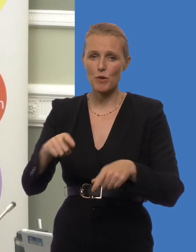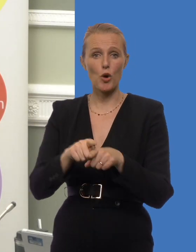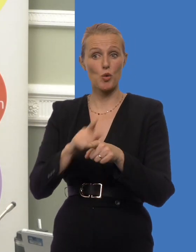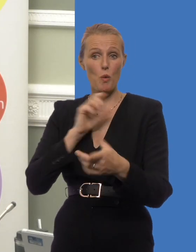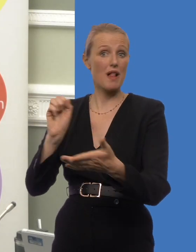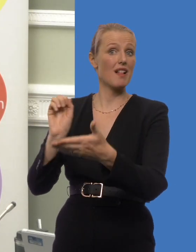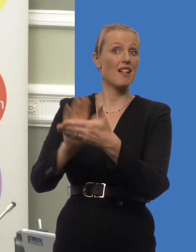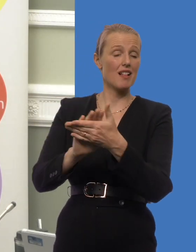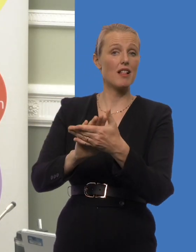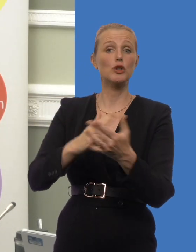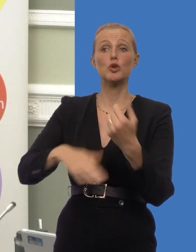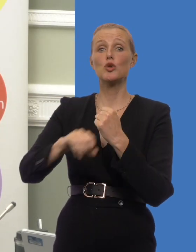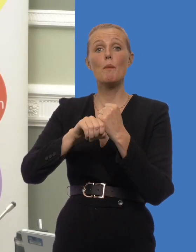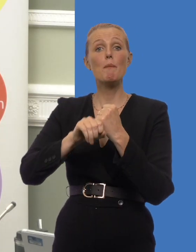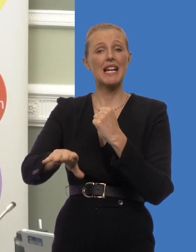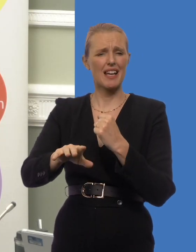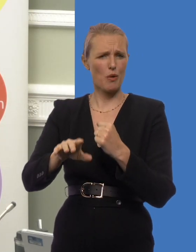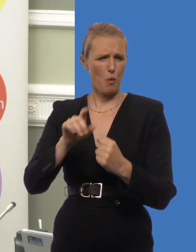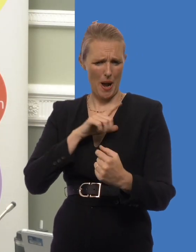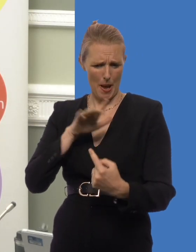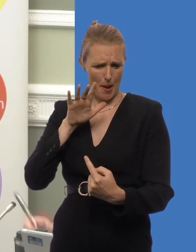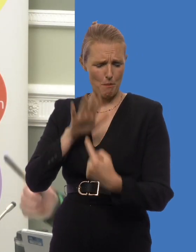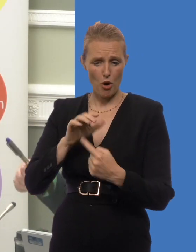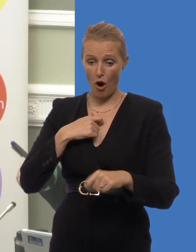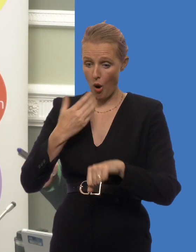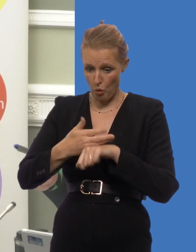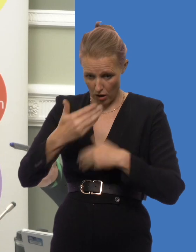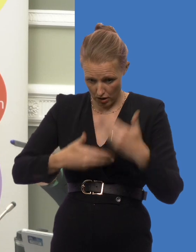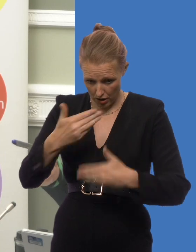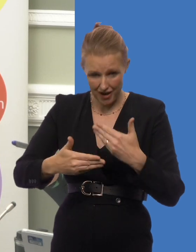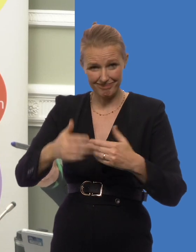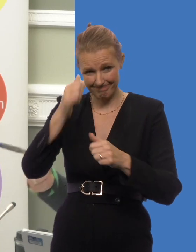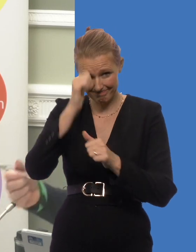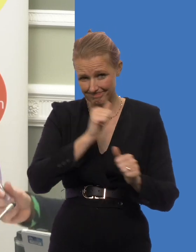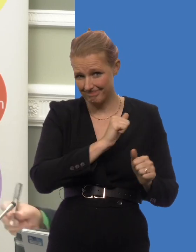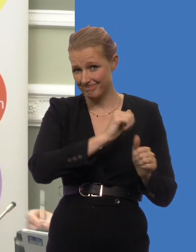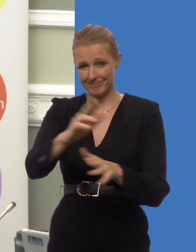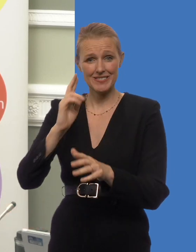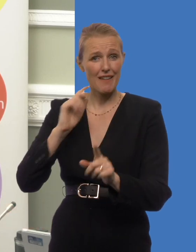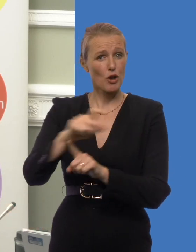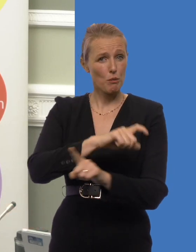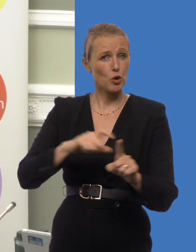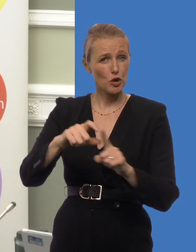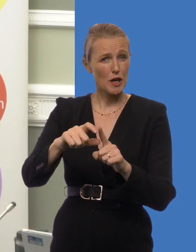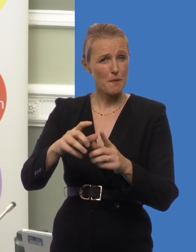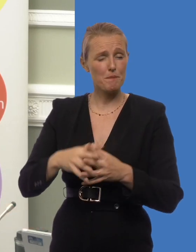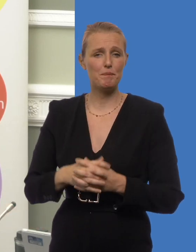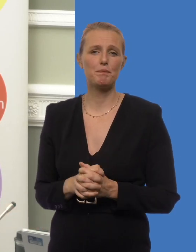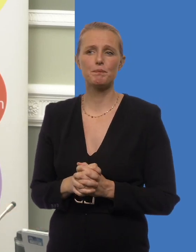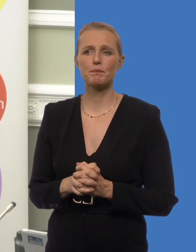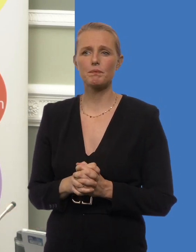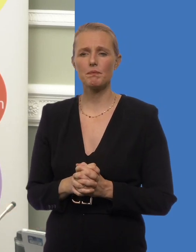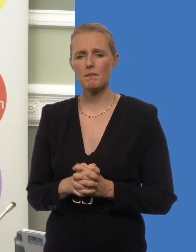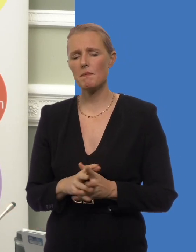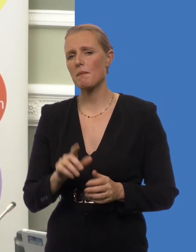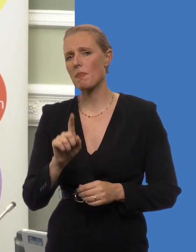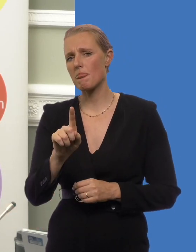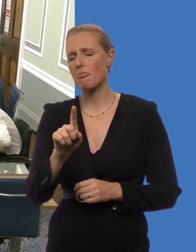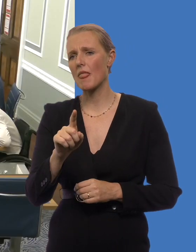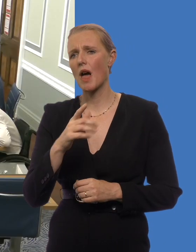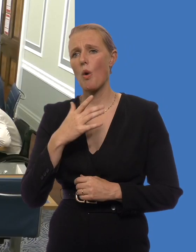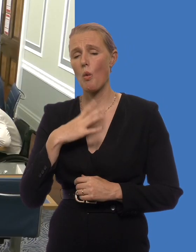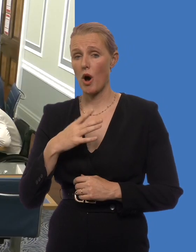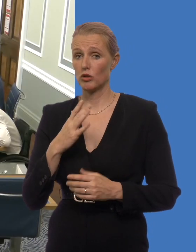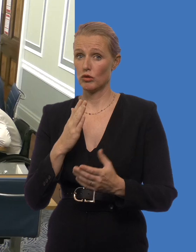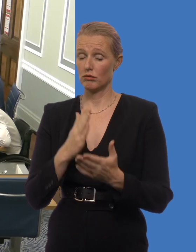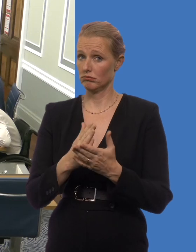to effectively communicate the work of the committee to that sector. Yeah, go ahead, Sian. I just think, Chair, I wanted to, I suppose,